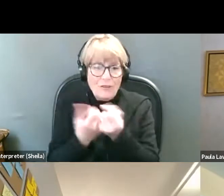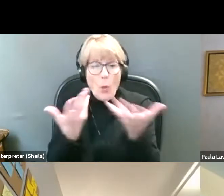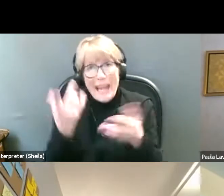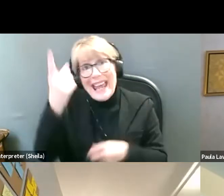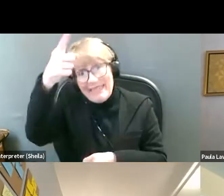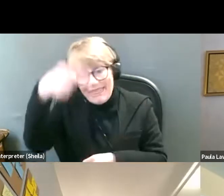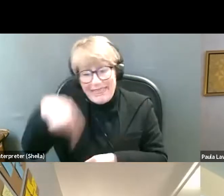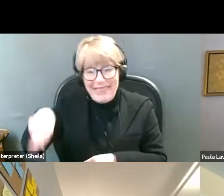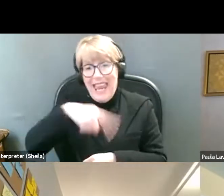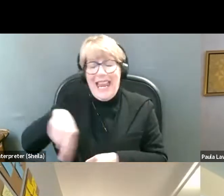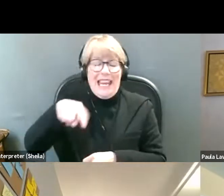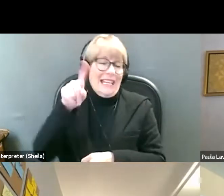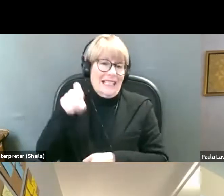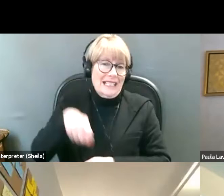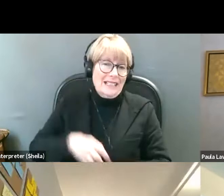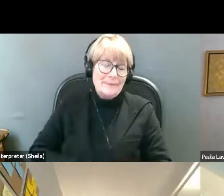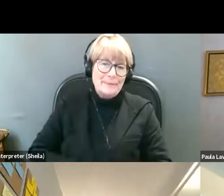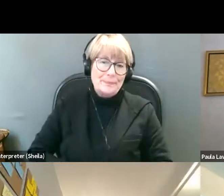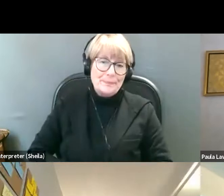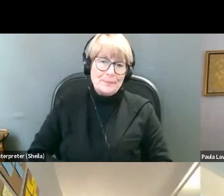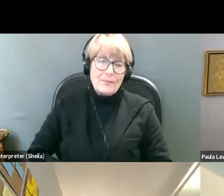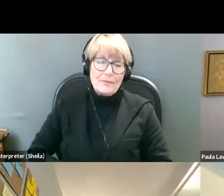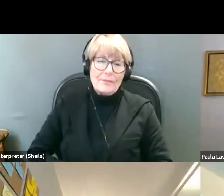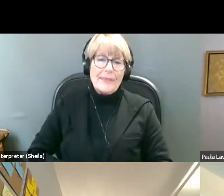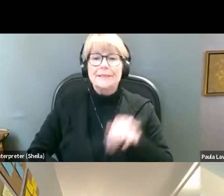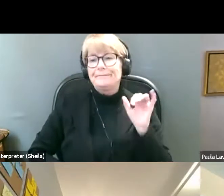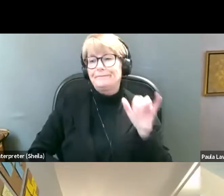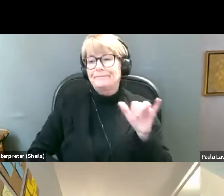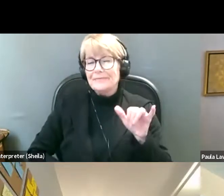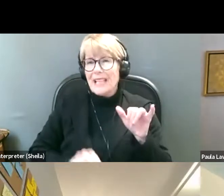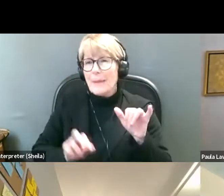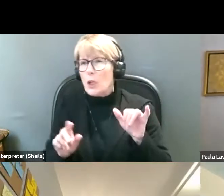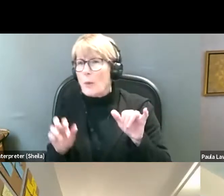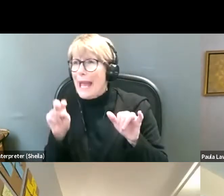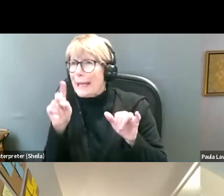Okay, let me go back up here a little bit,